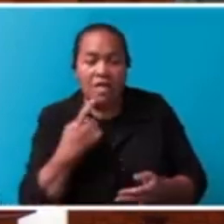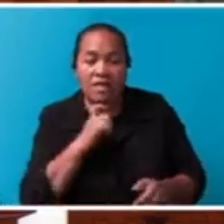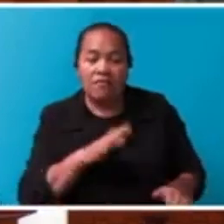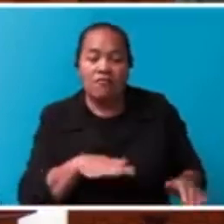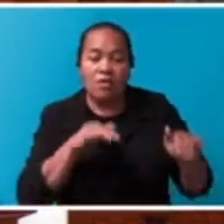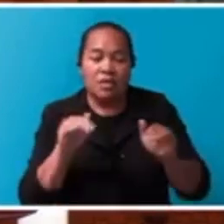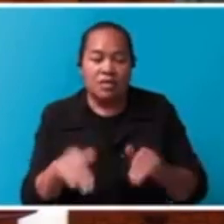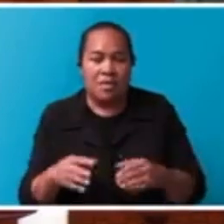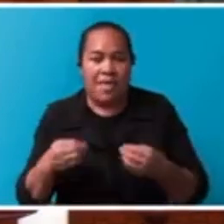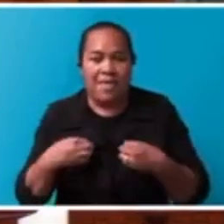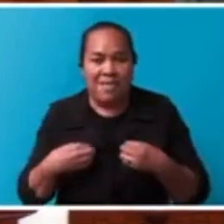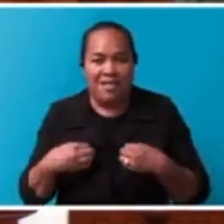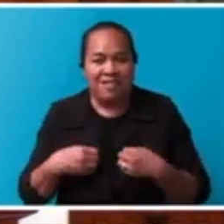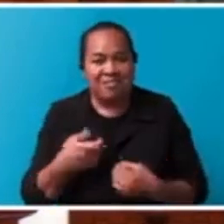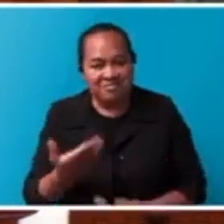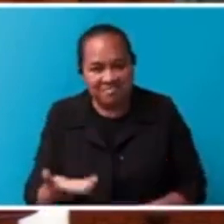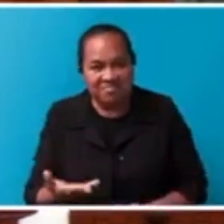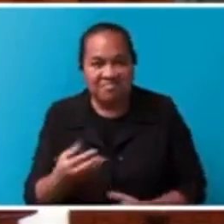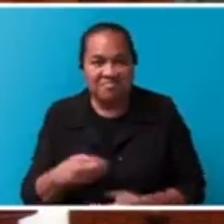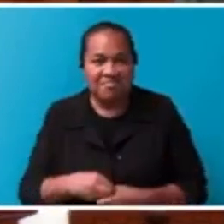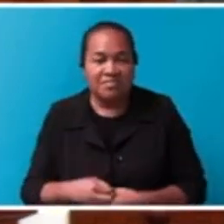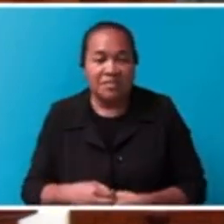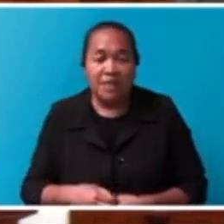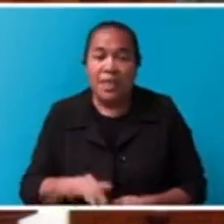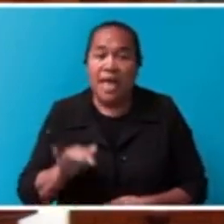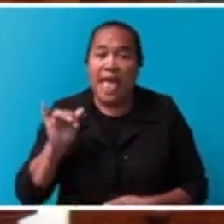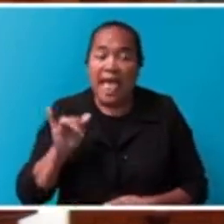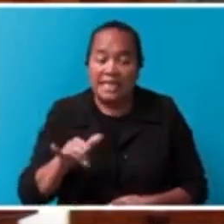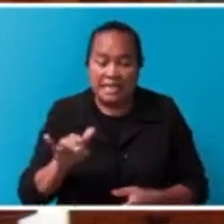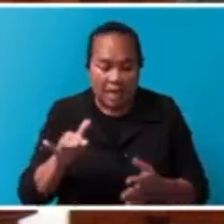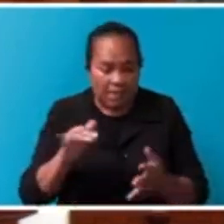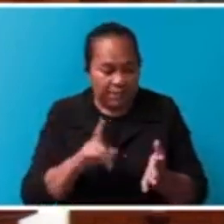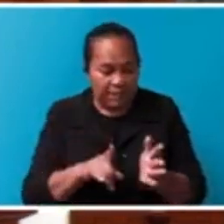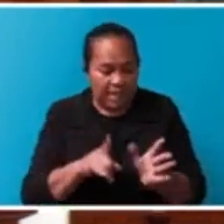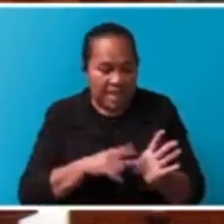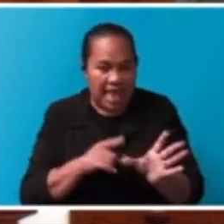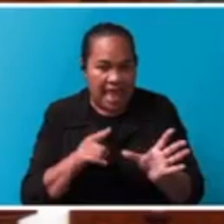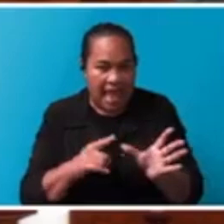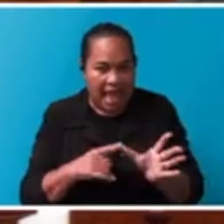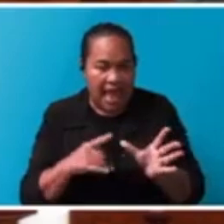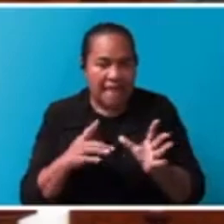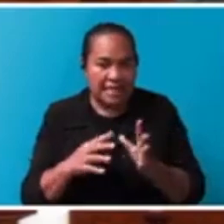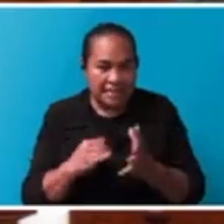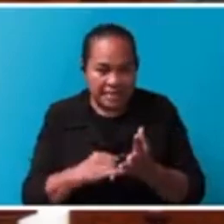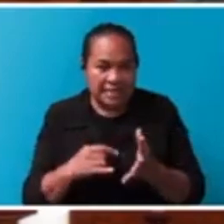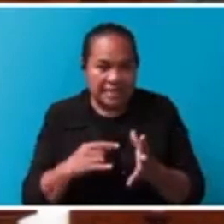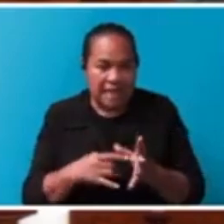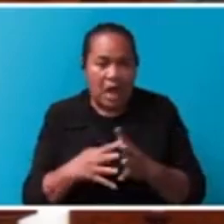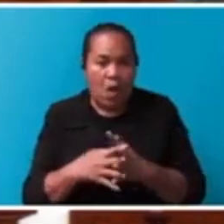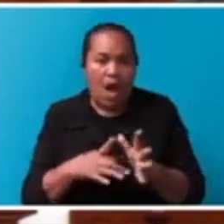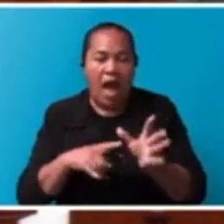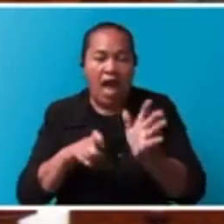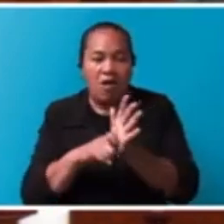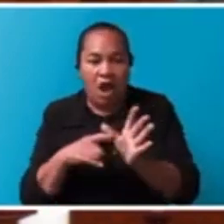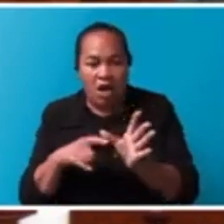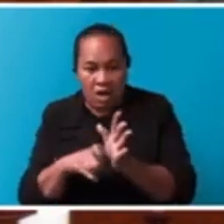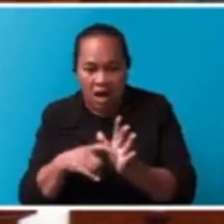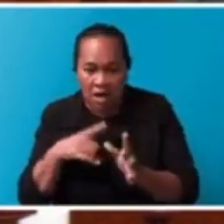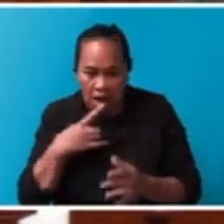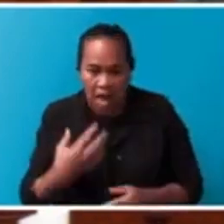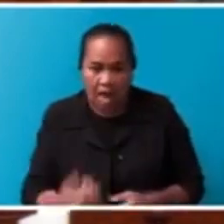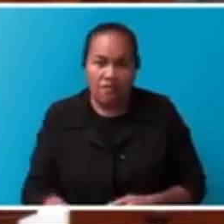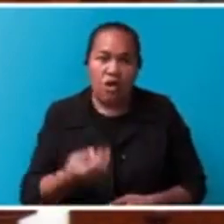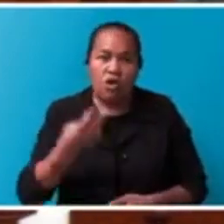business. The Sawairara Cruise Tourism Initiative now welcome over 2,000